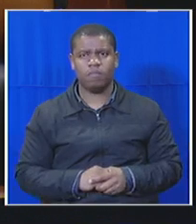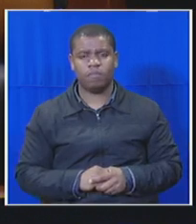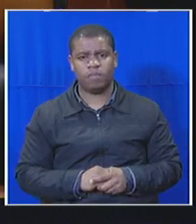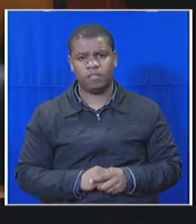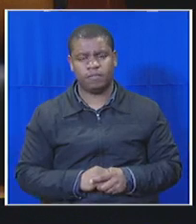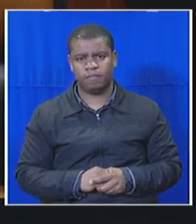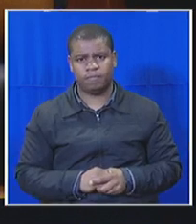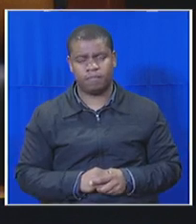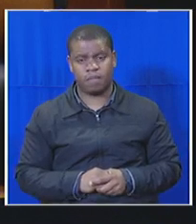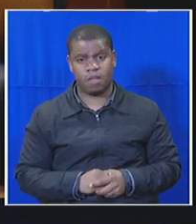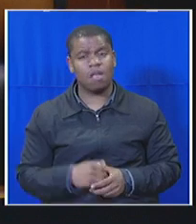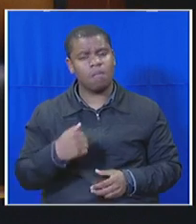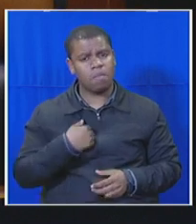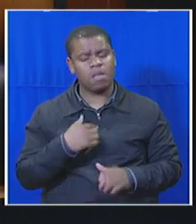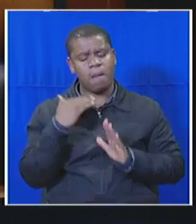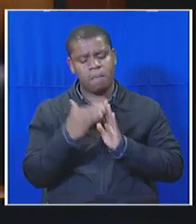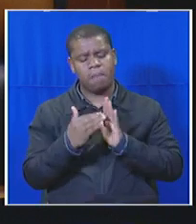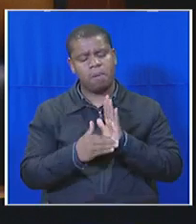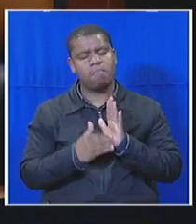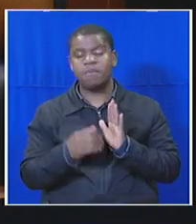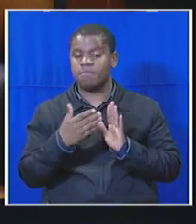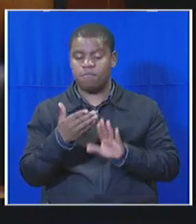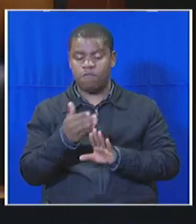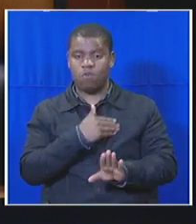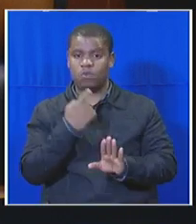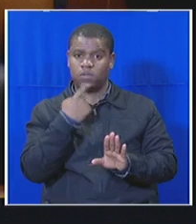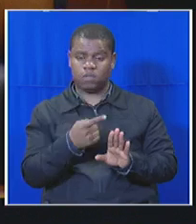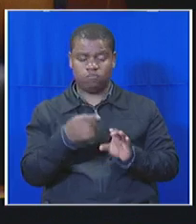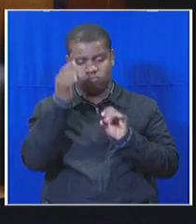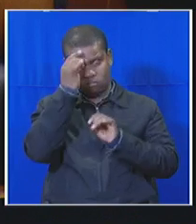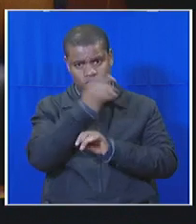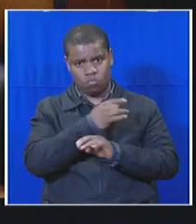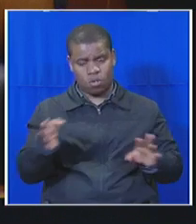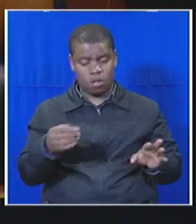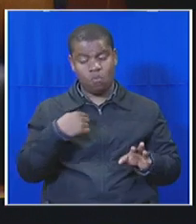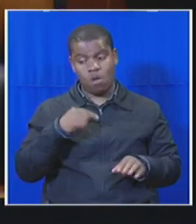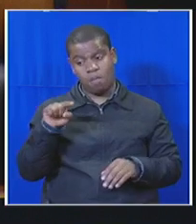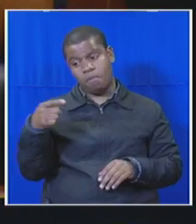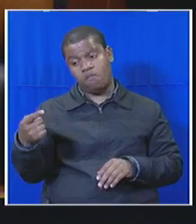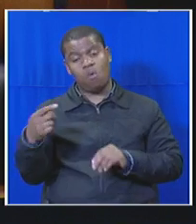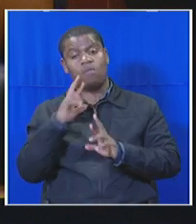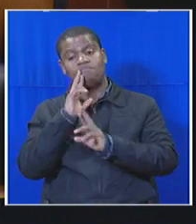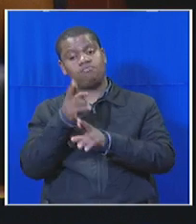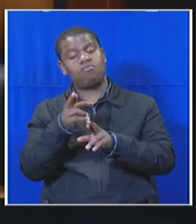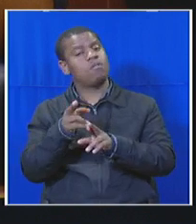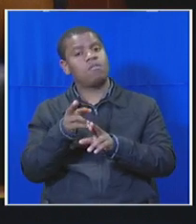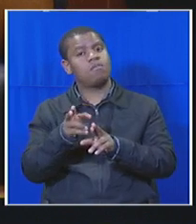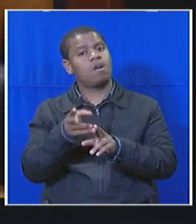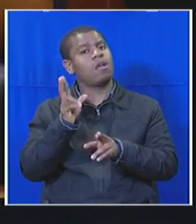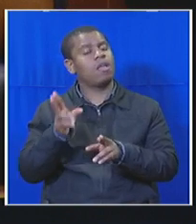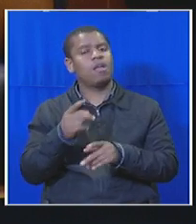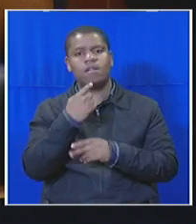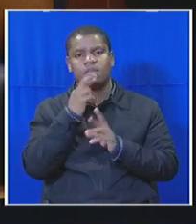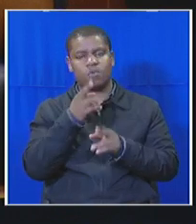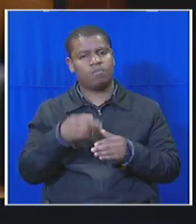This is why I made it a precondition. She can't respond to what she responded to. Yes, Honourable Member. Please go